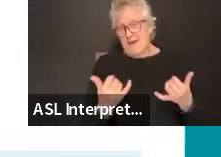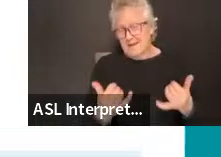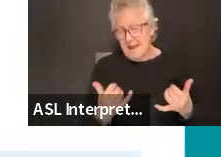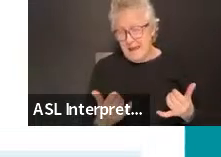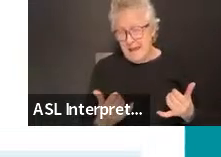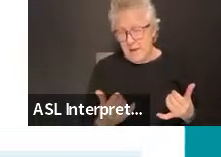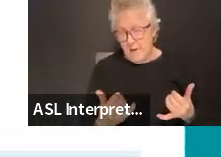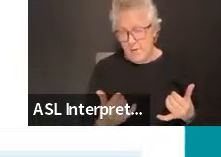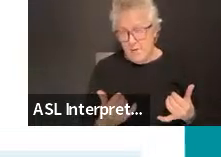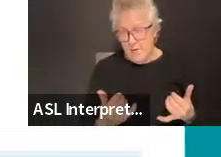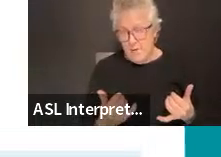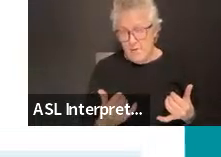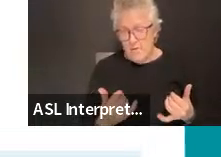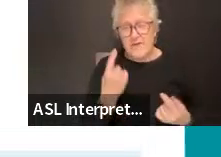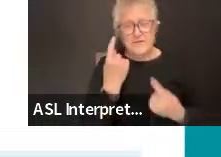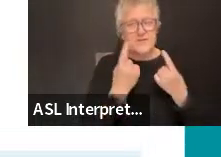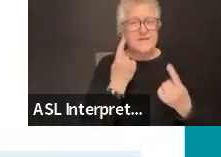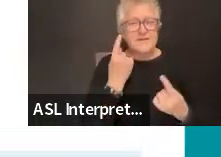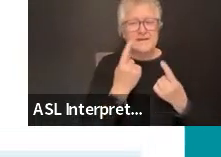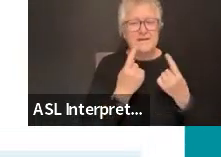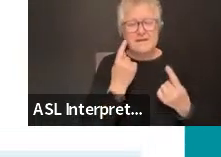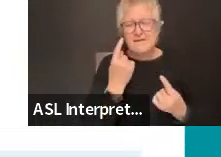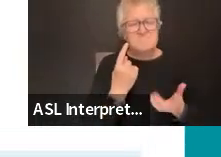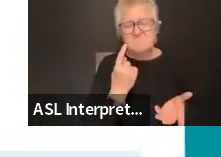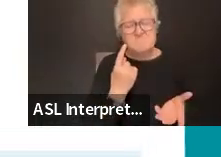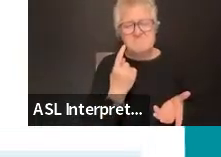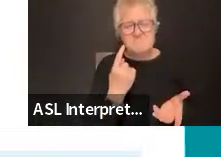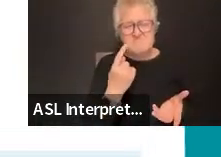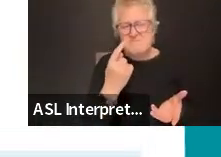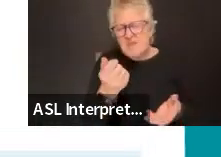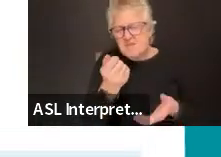is few people would be riding